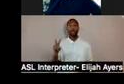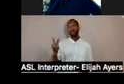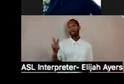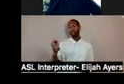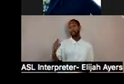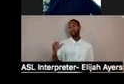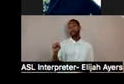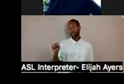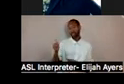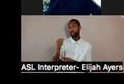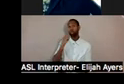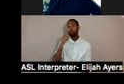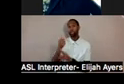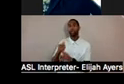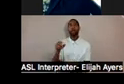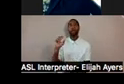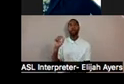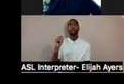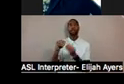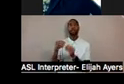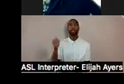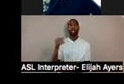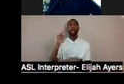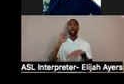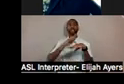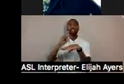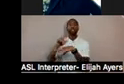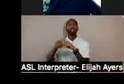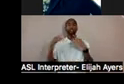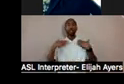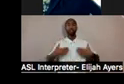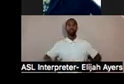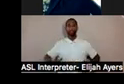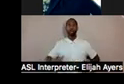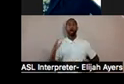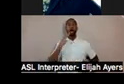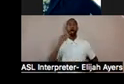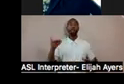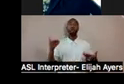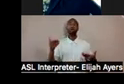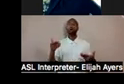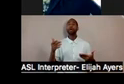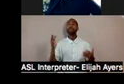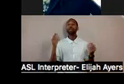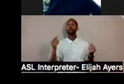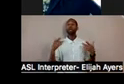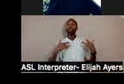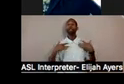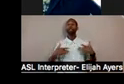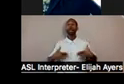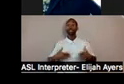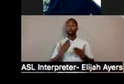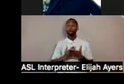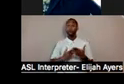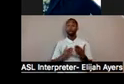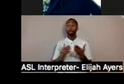the 10th one. And it touches many different regions of the body. I'm going to invite you to touch these body parts with me if that